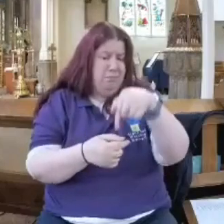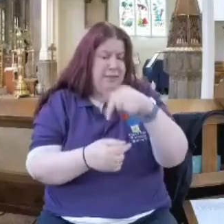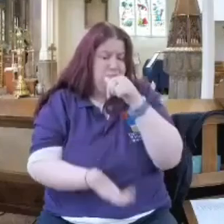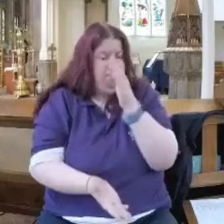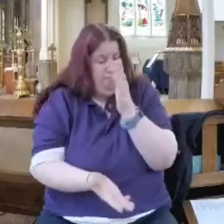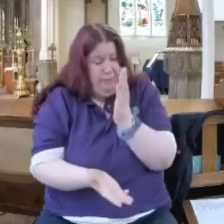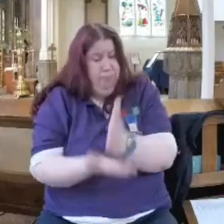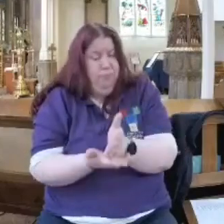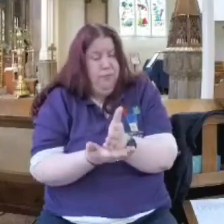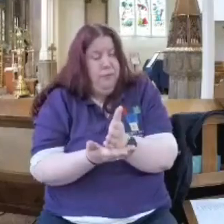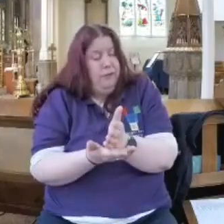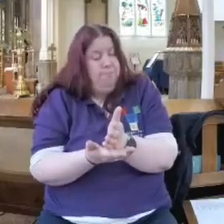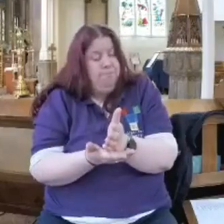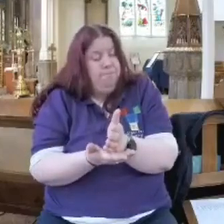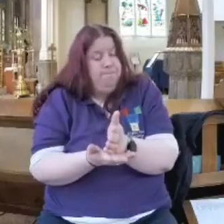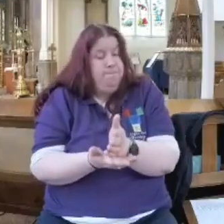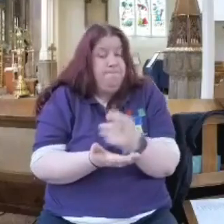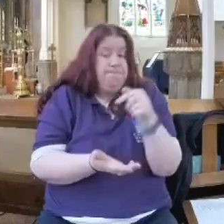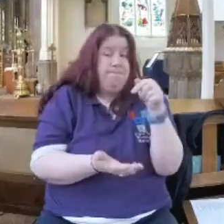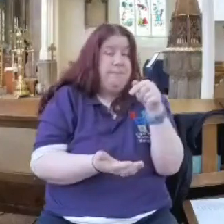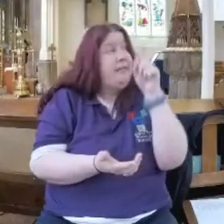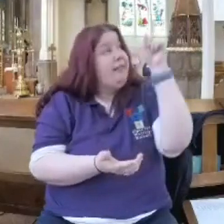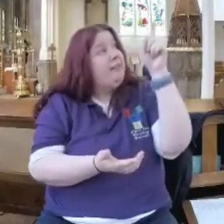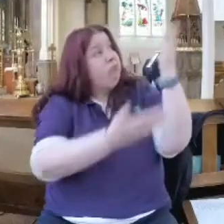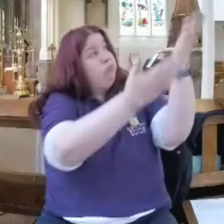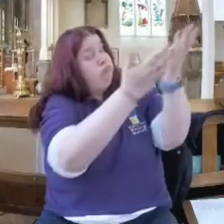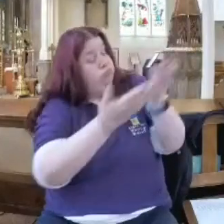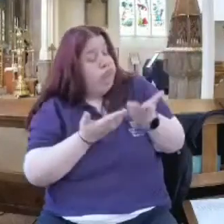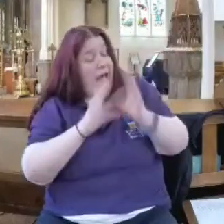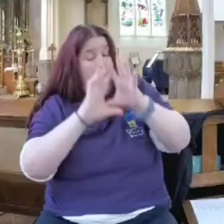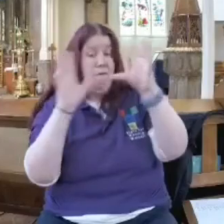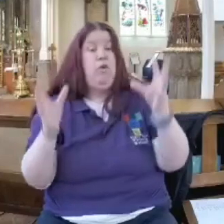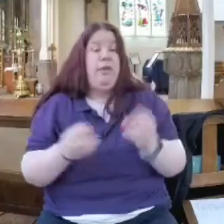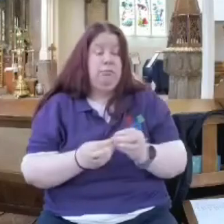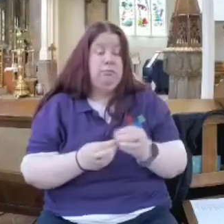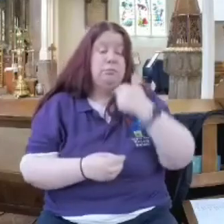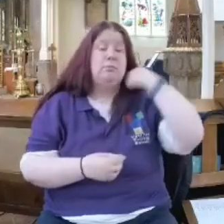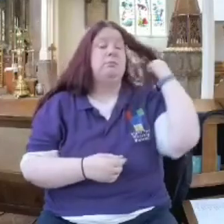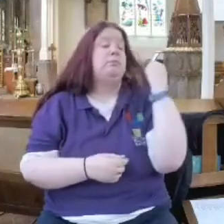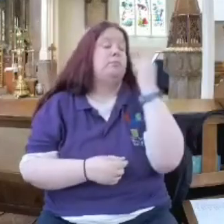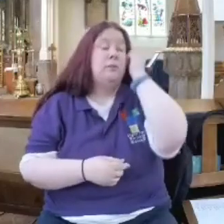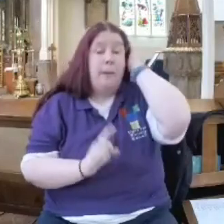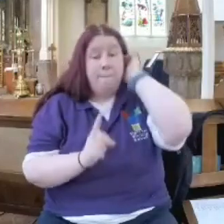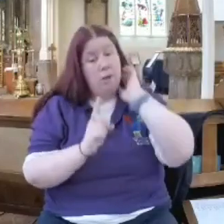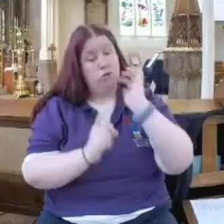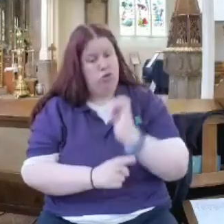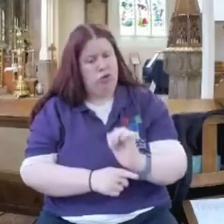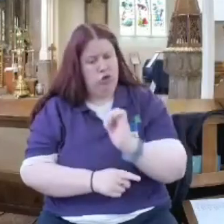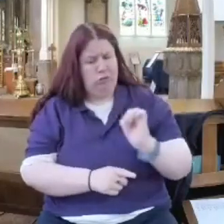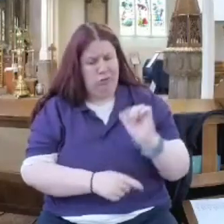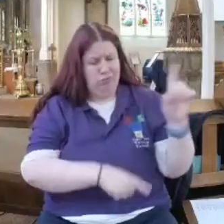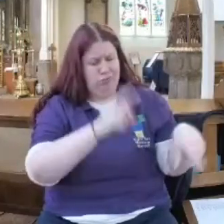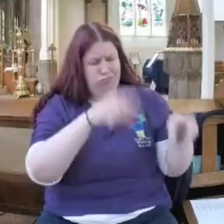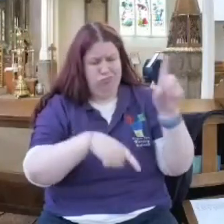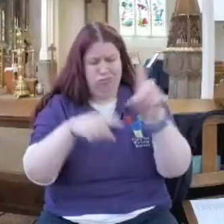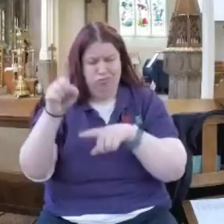He, God, is the source of all that exists. But Christians hold a range of views